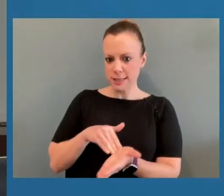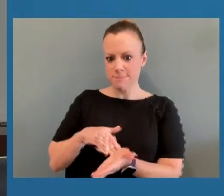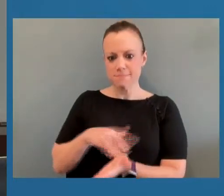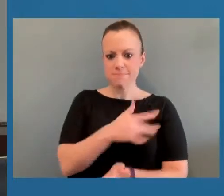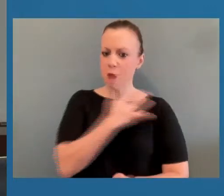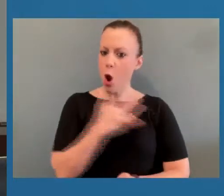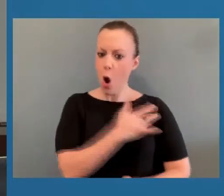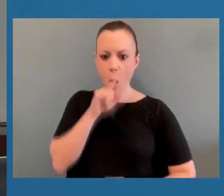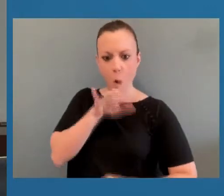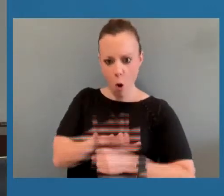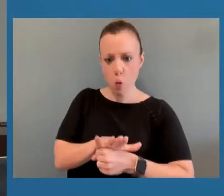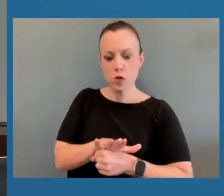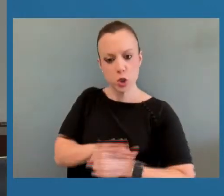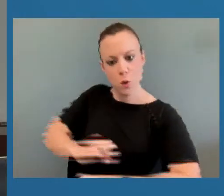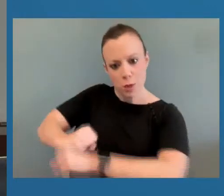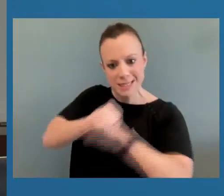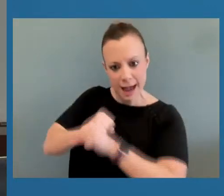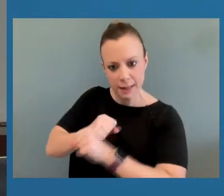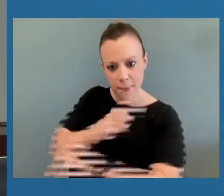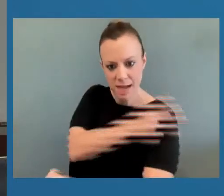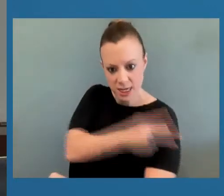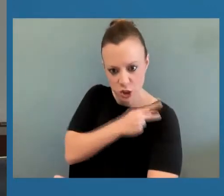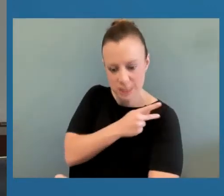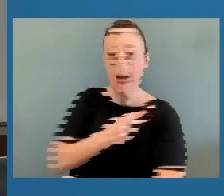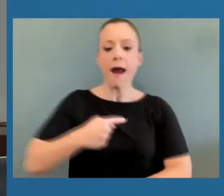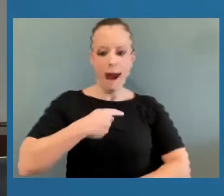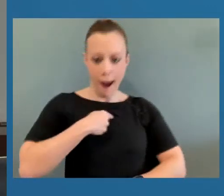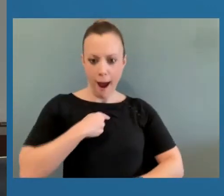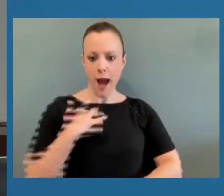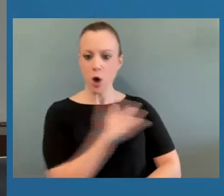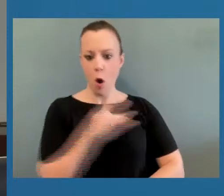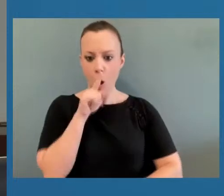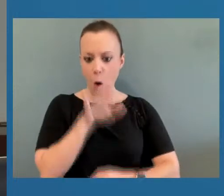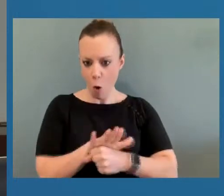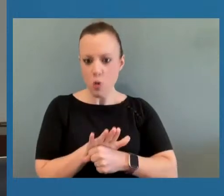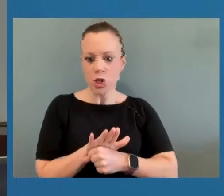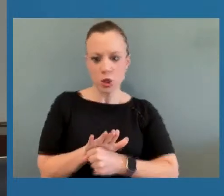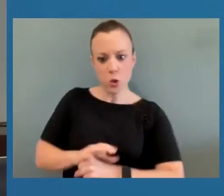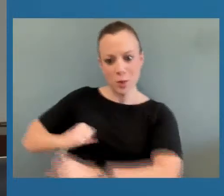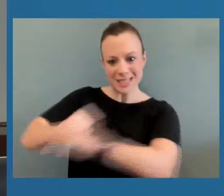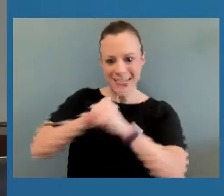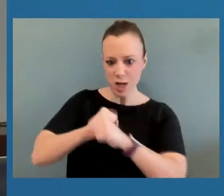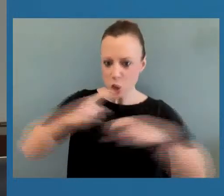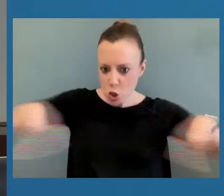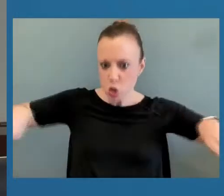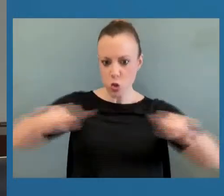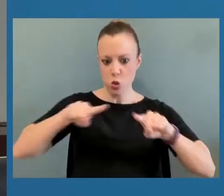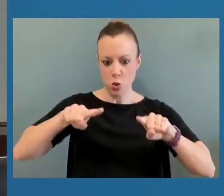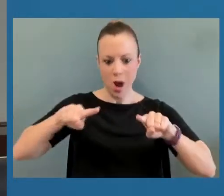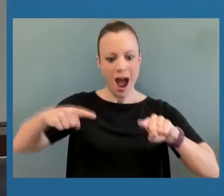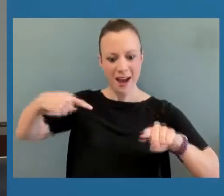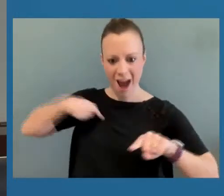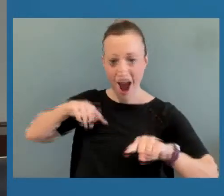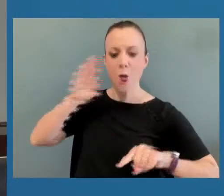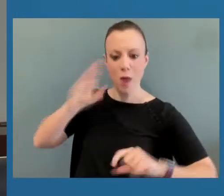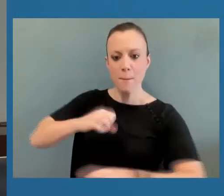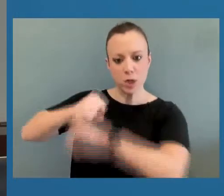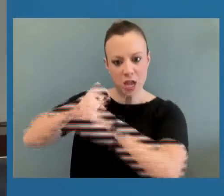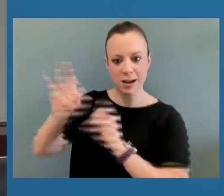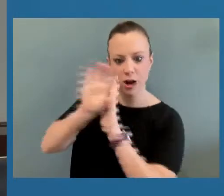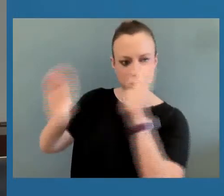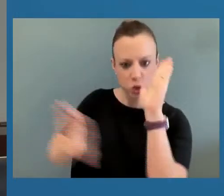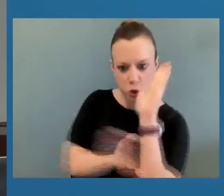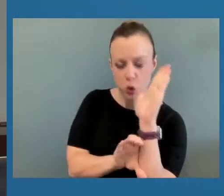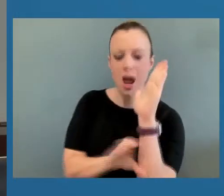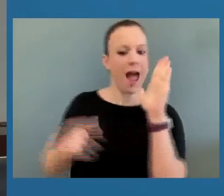uphold not only our Constitution, but the laws of our land. And I will not be signing an extradition order that came from the Governor